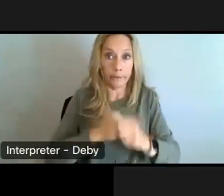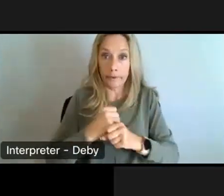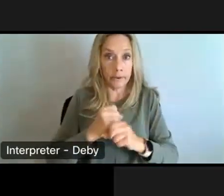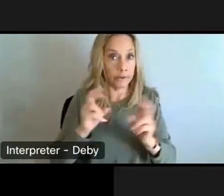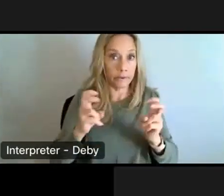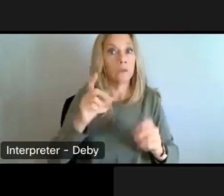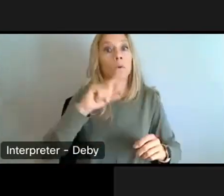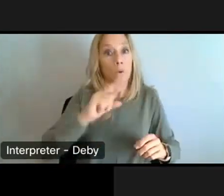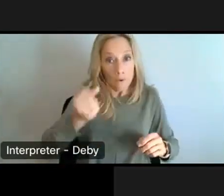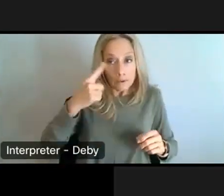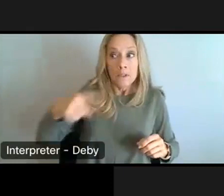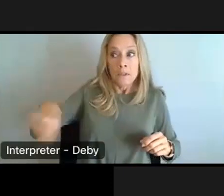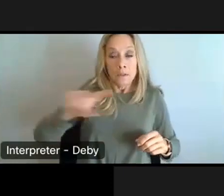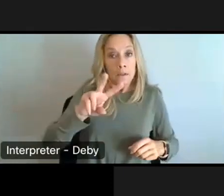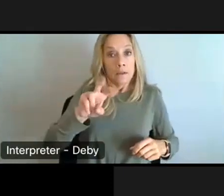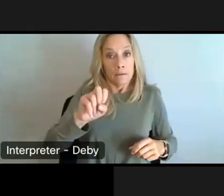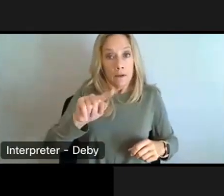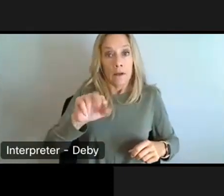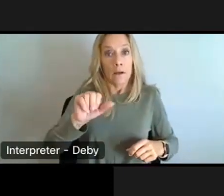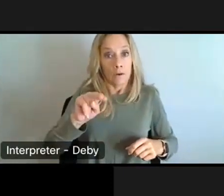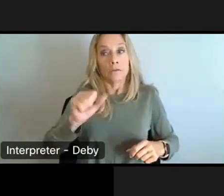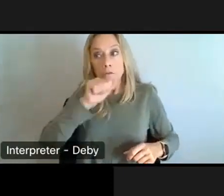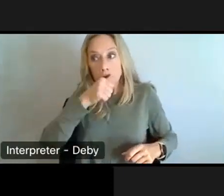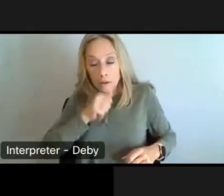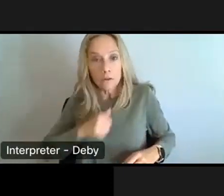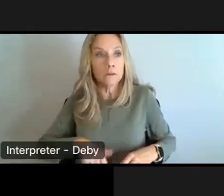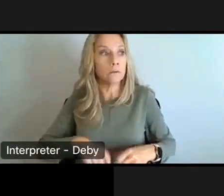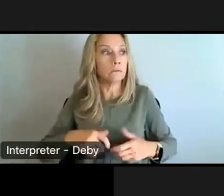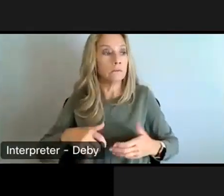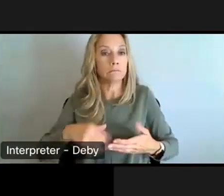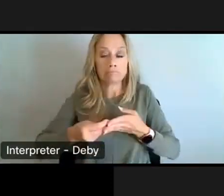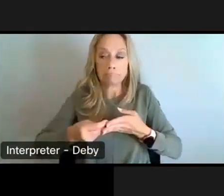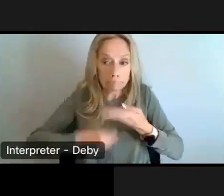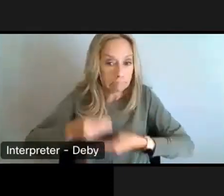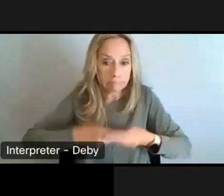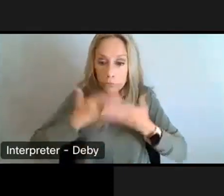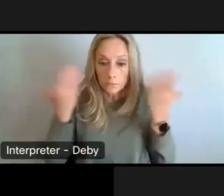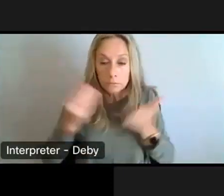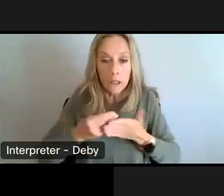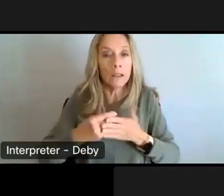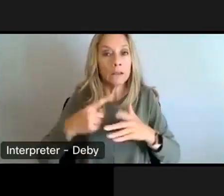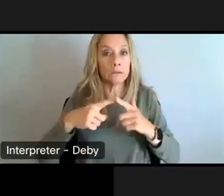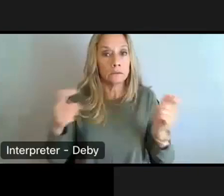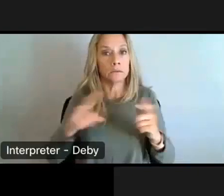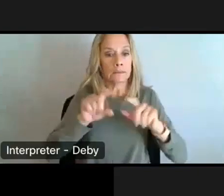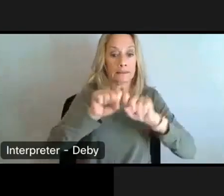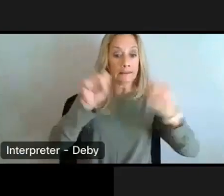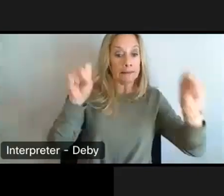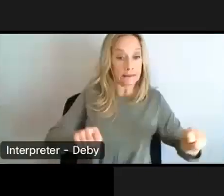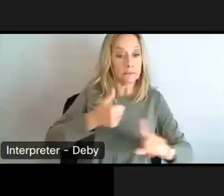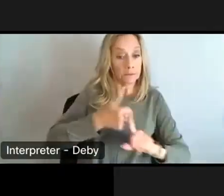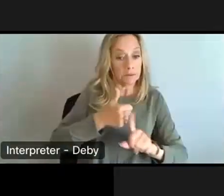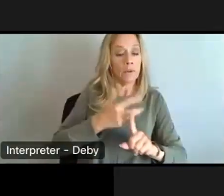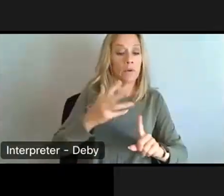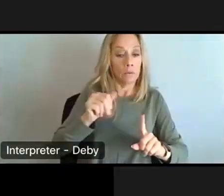were struggling, and veterans were facing hardship. um, but the system itself was working hard